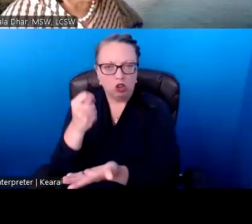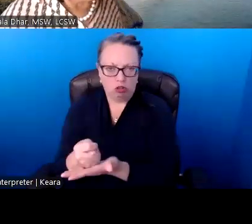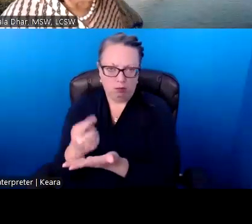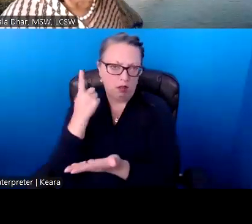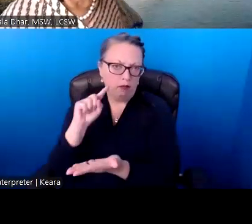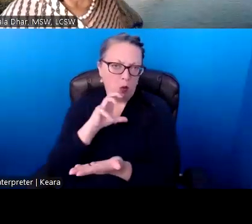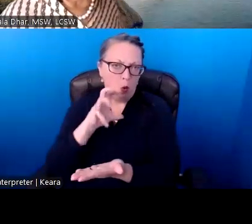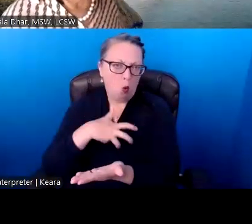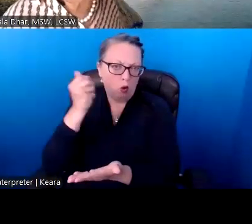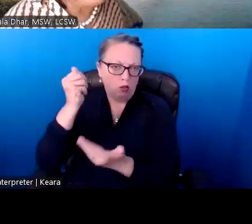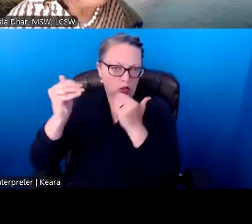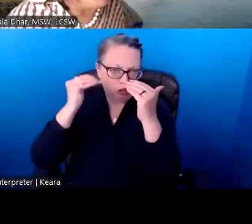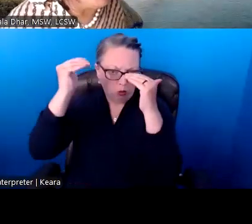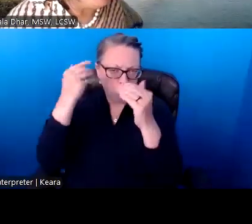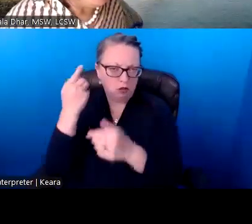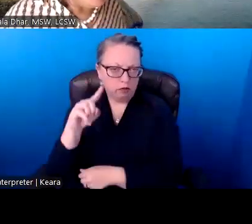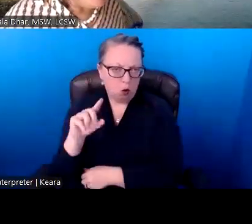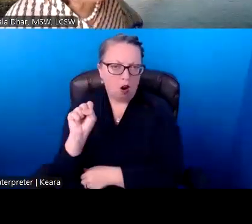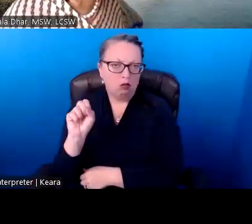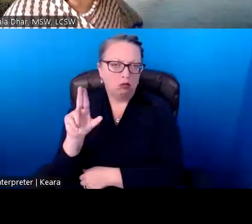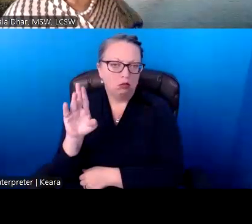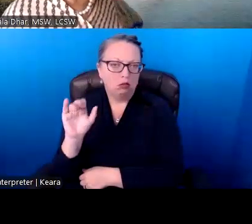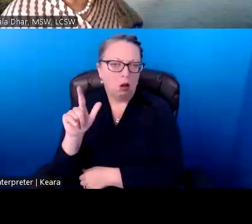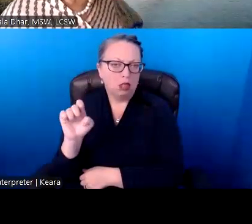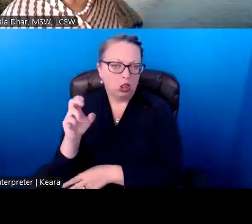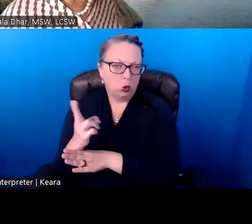adults for substance use. And